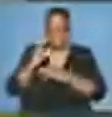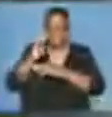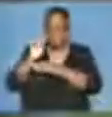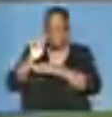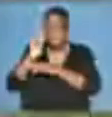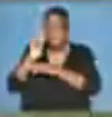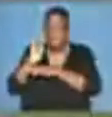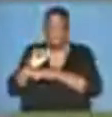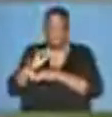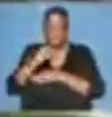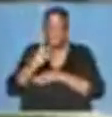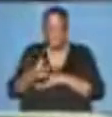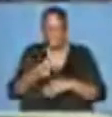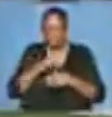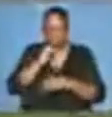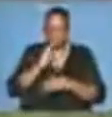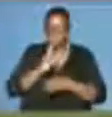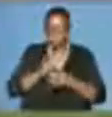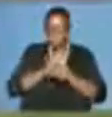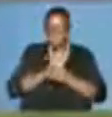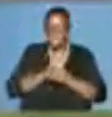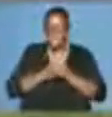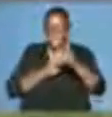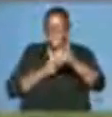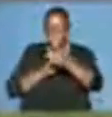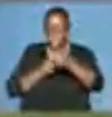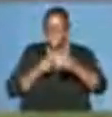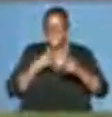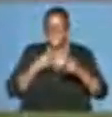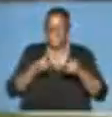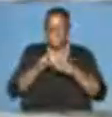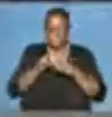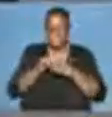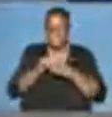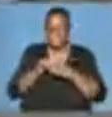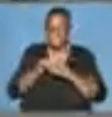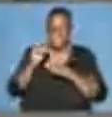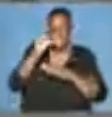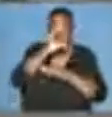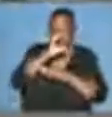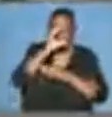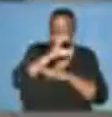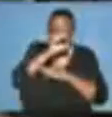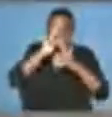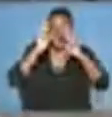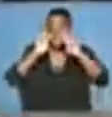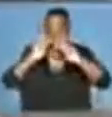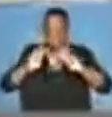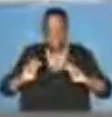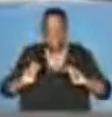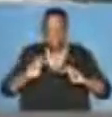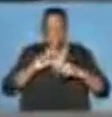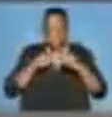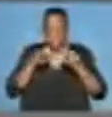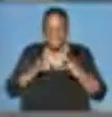gave. Minister Davis underscored that he, in fact, was on site inspecting the school that very same day when the